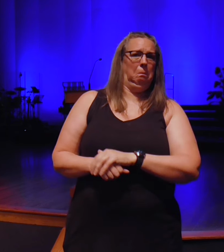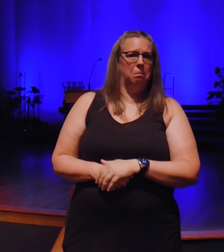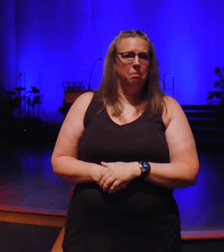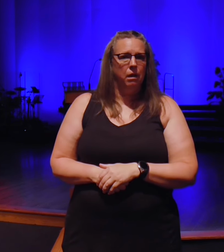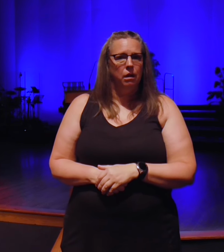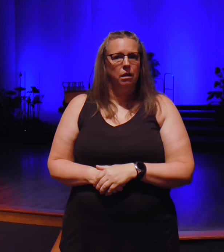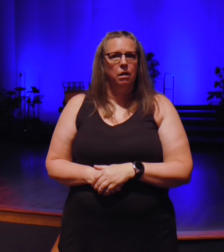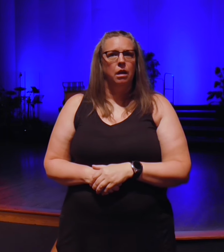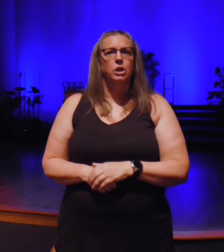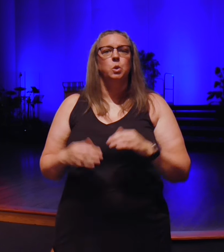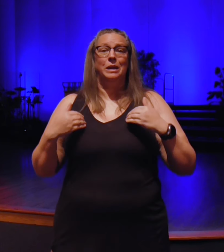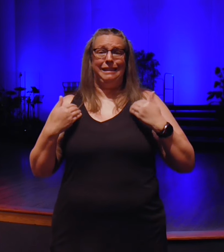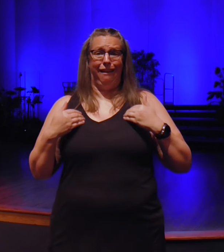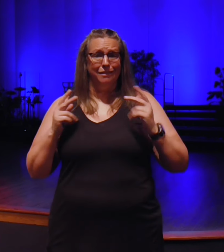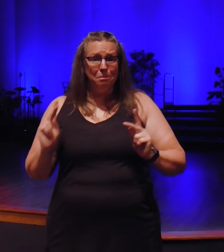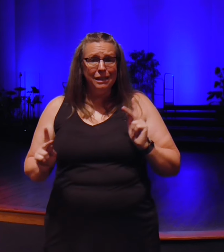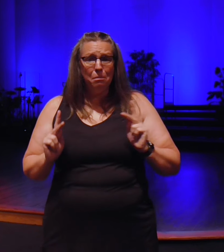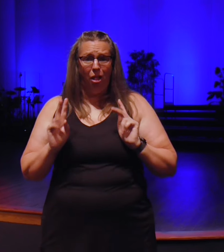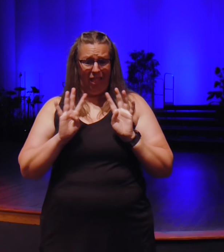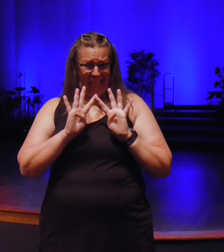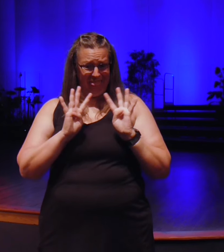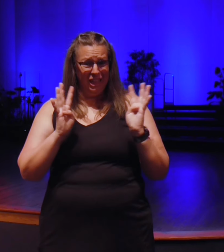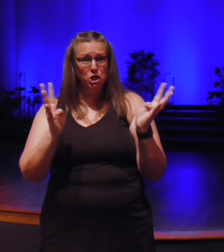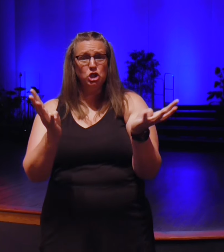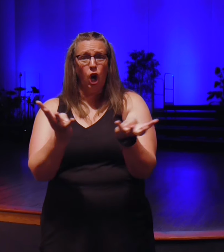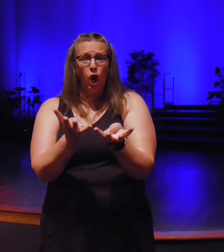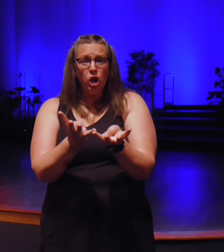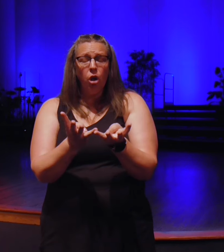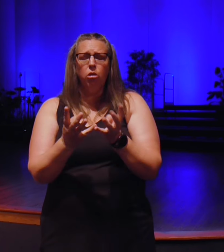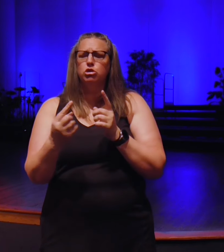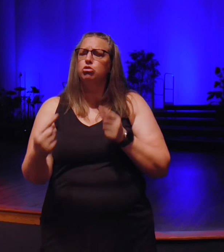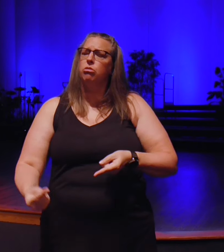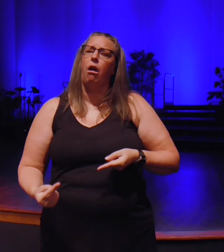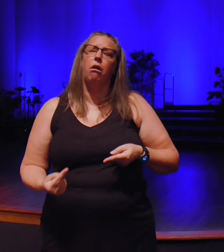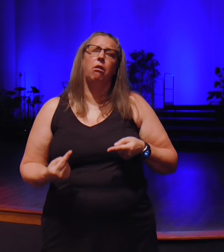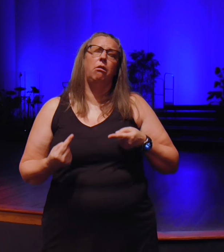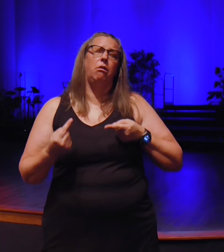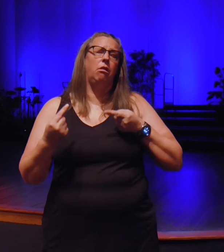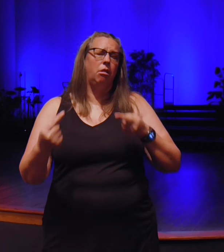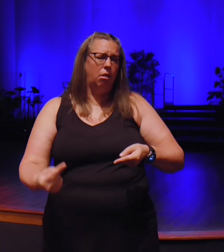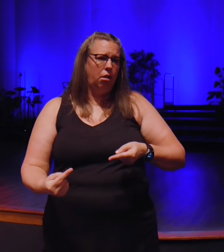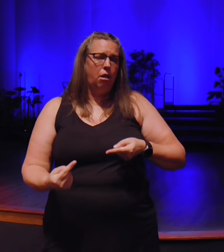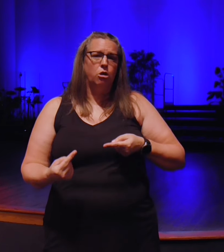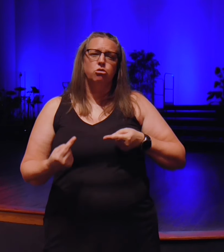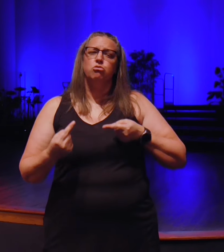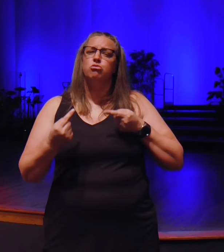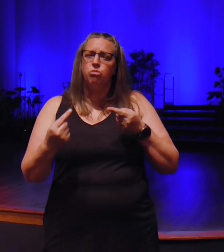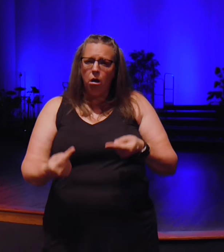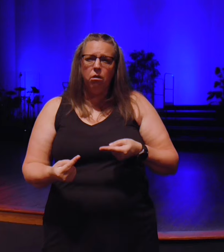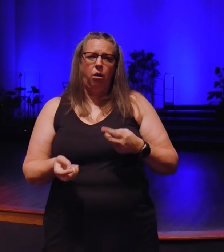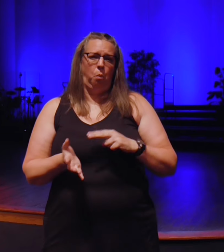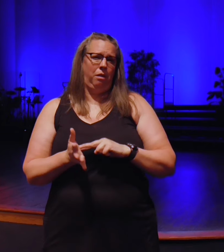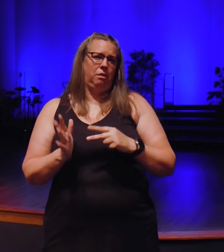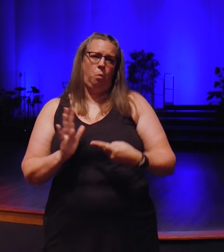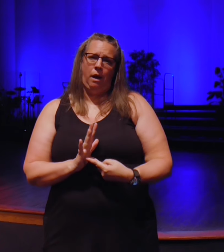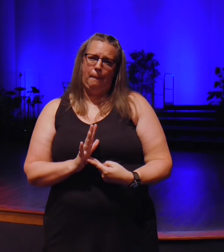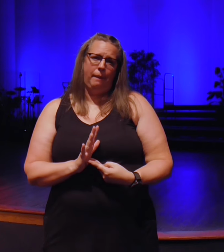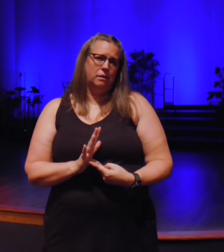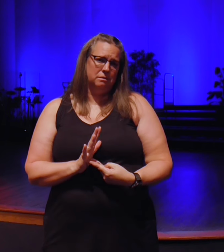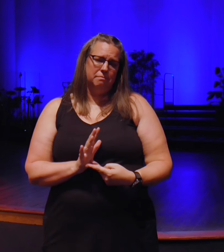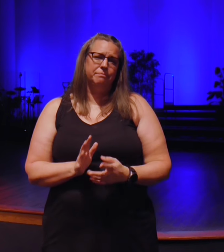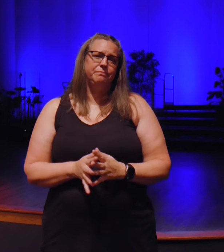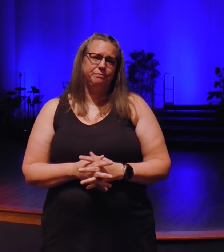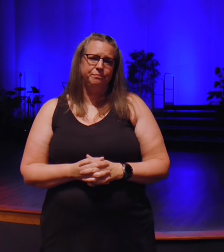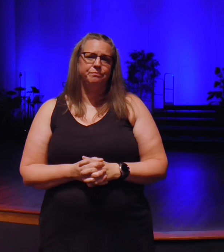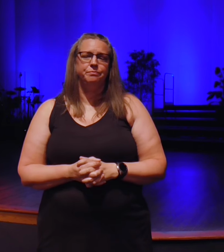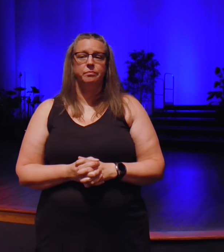So these young people at this time, they were struggling mightily with what it meant